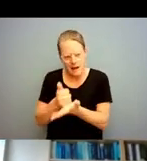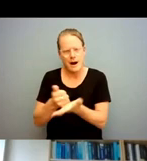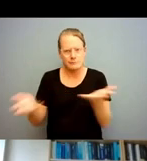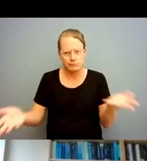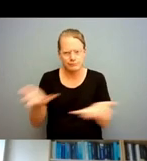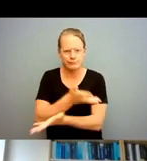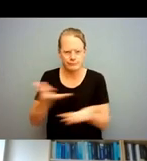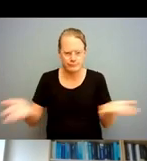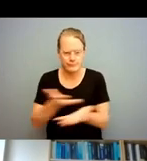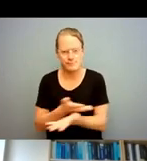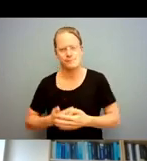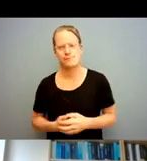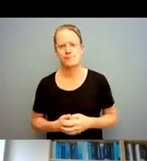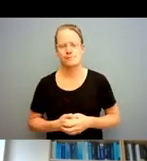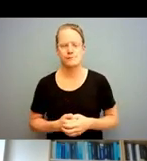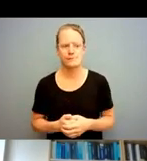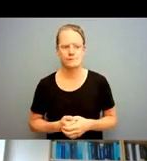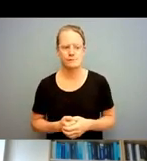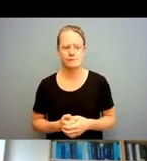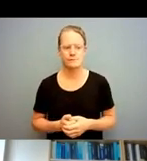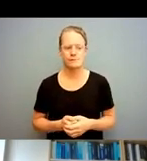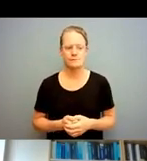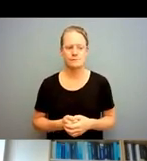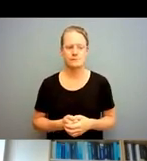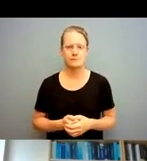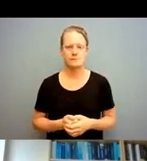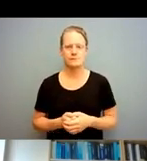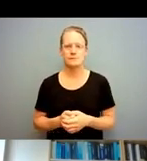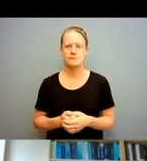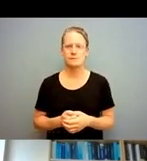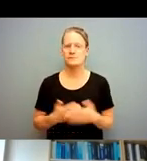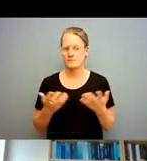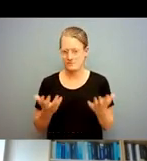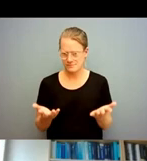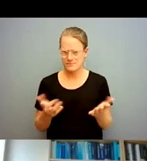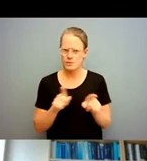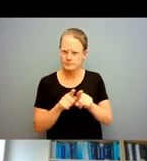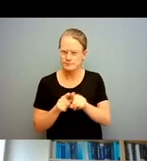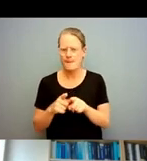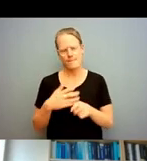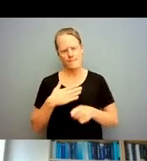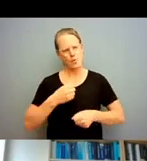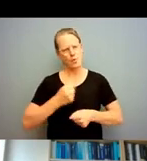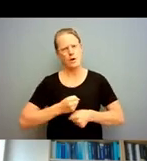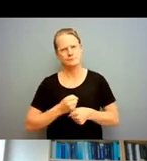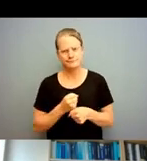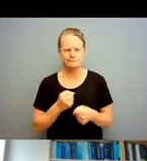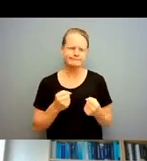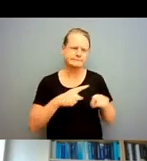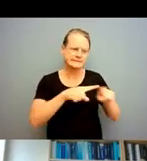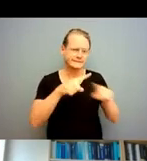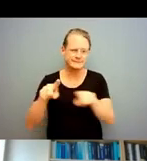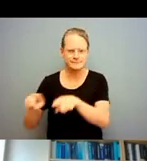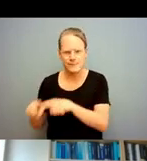expert mechanism has also in its mandate, has different parts in its mandate. One part of